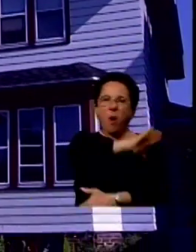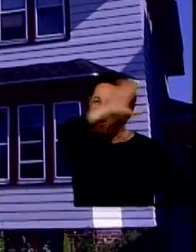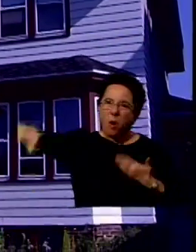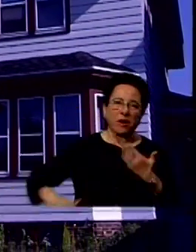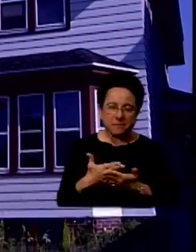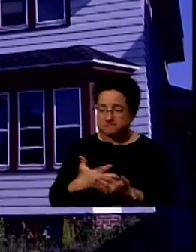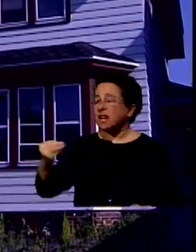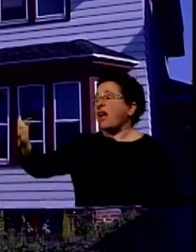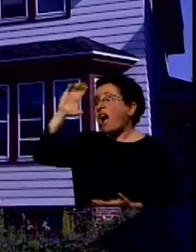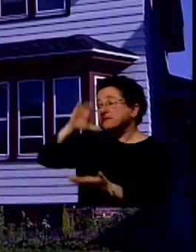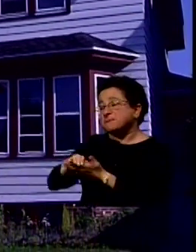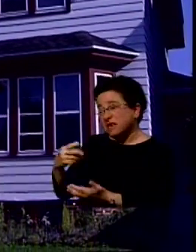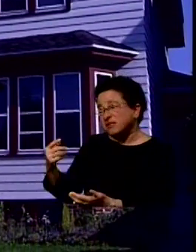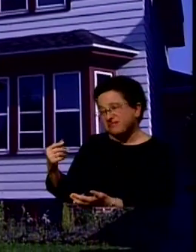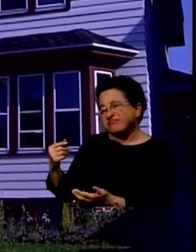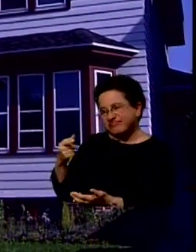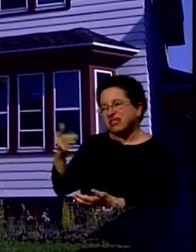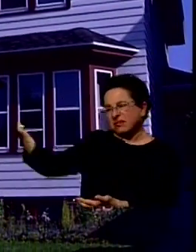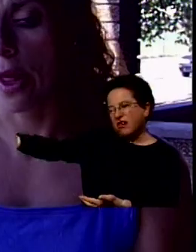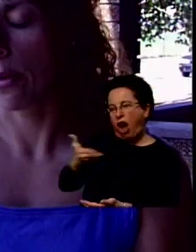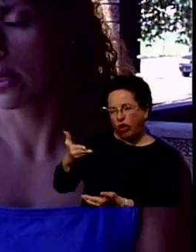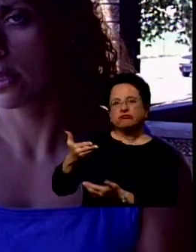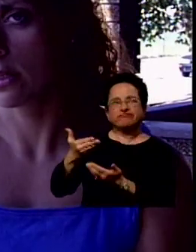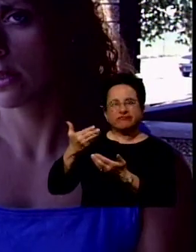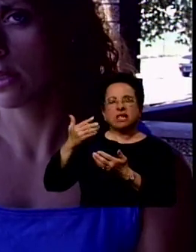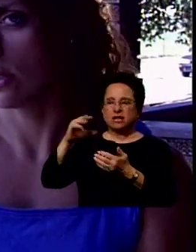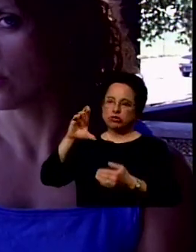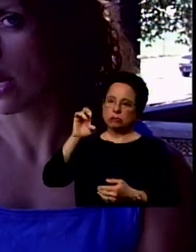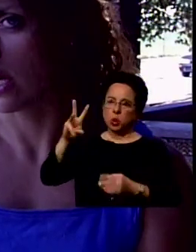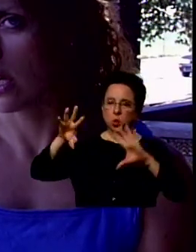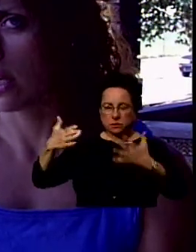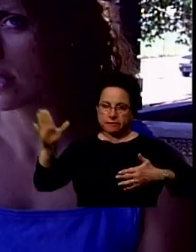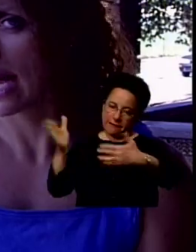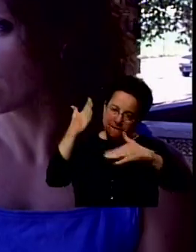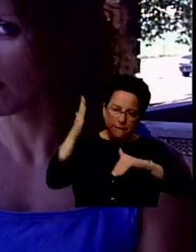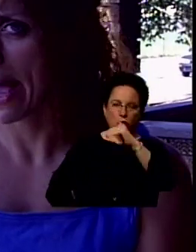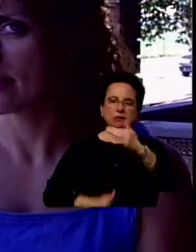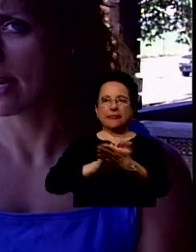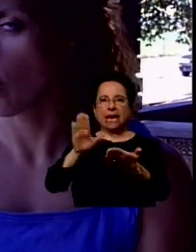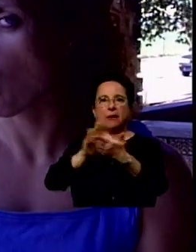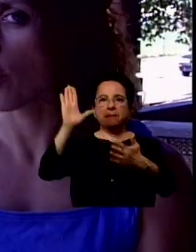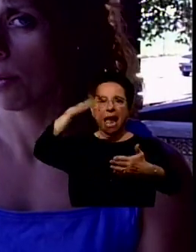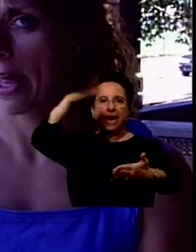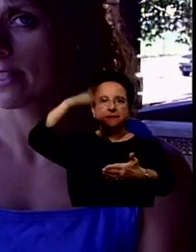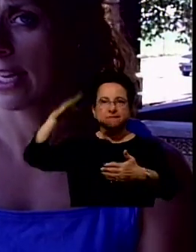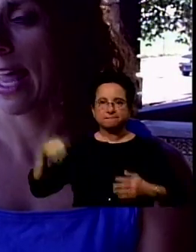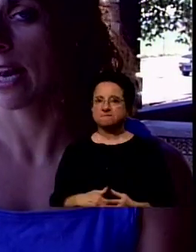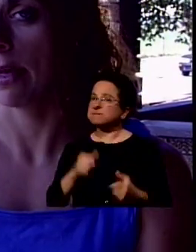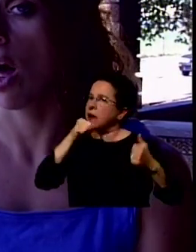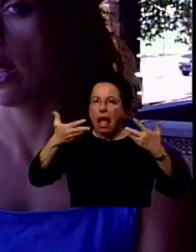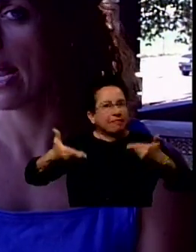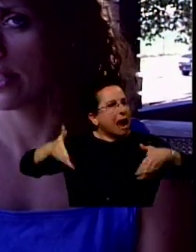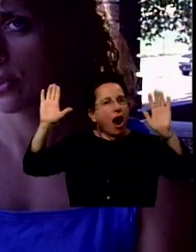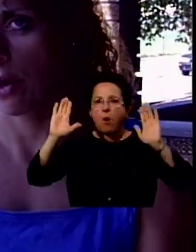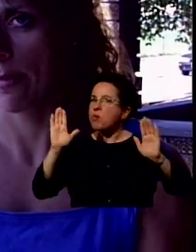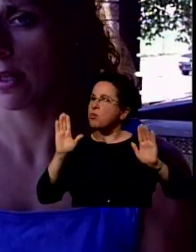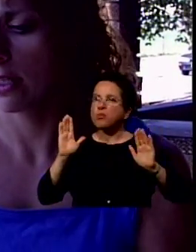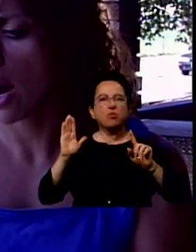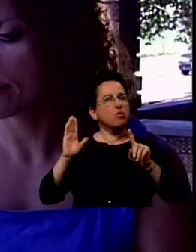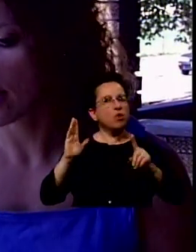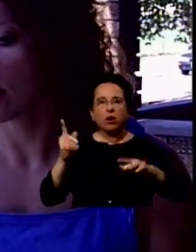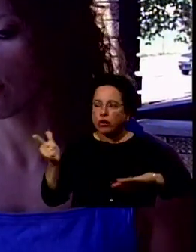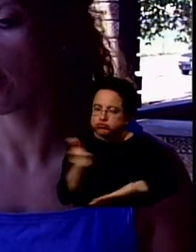hired a crew to finish the painting. They weren't to do any sand blasting or water blasting. It had to be all hand